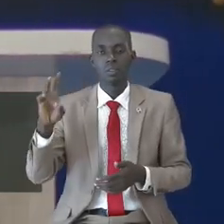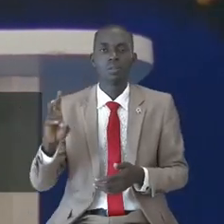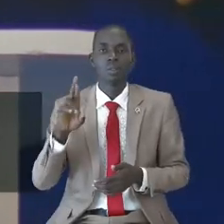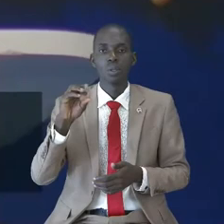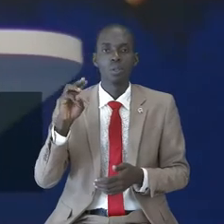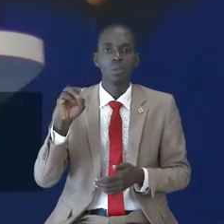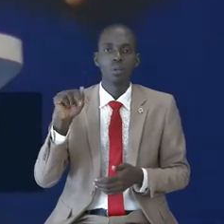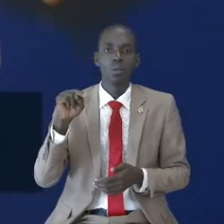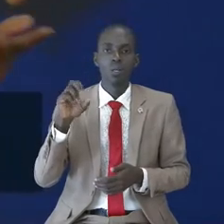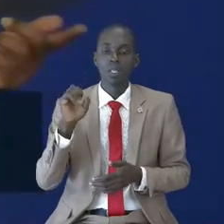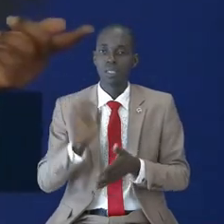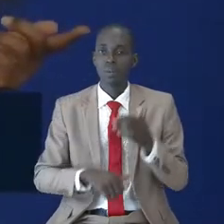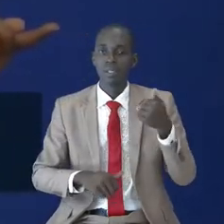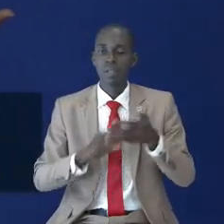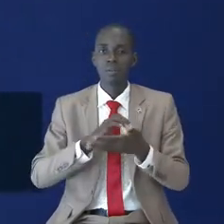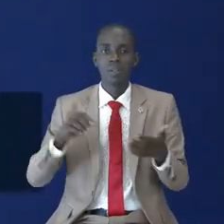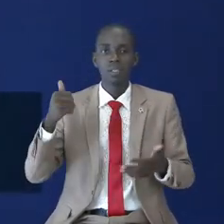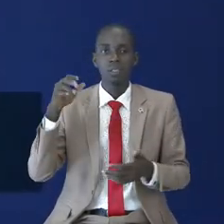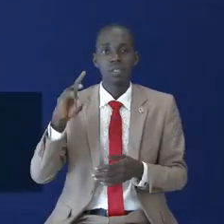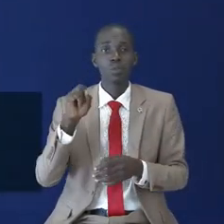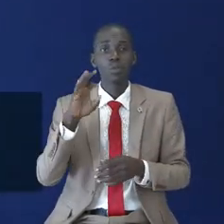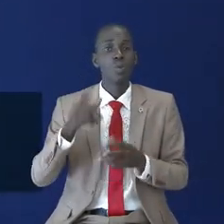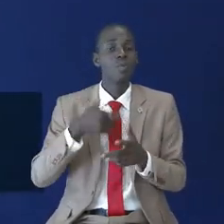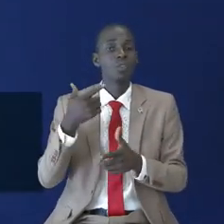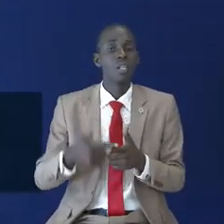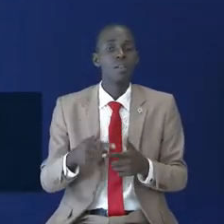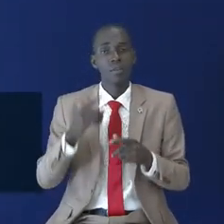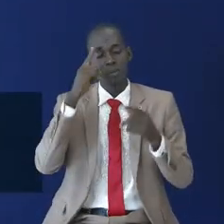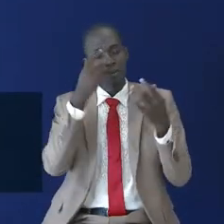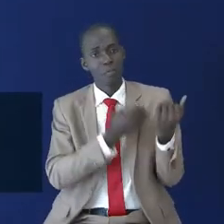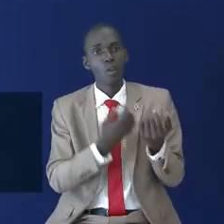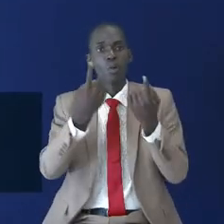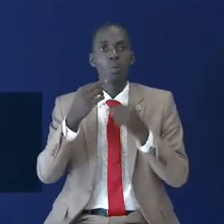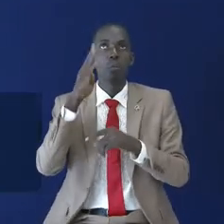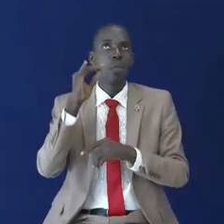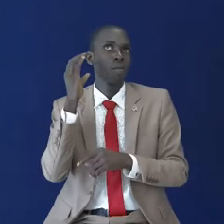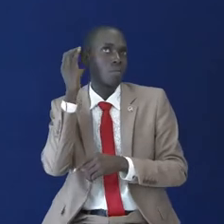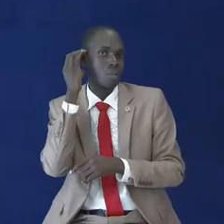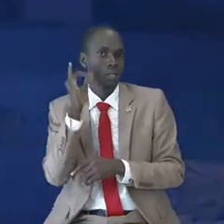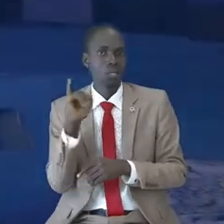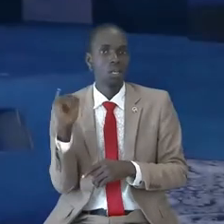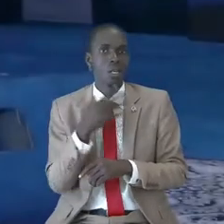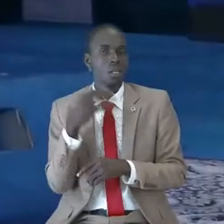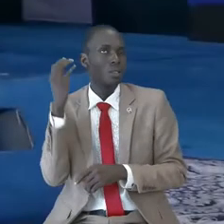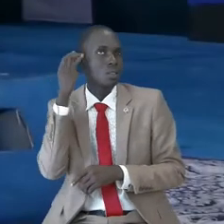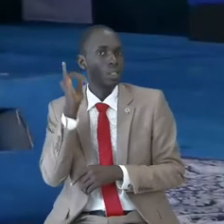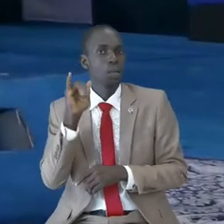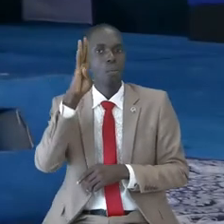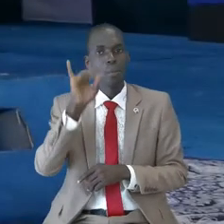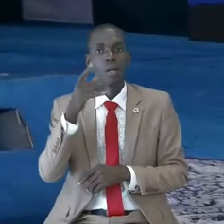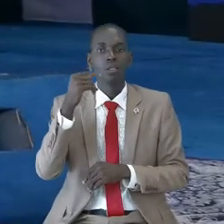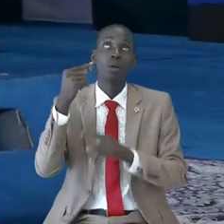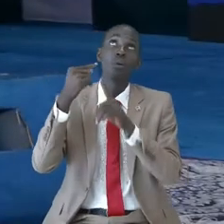Romans chapter 10, verse 17. So then faith cometh by hearing, and hearing by